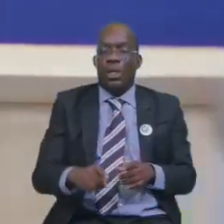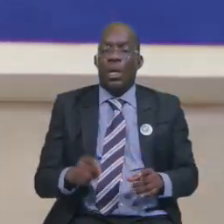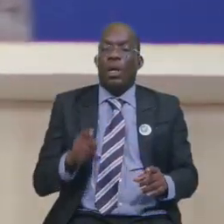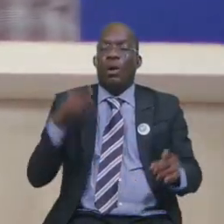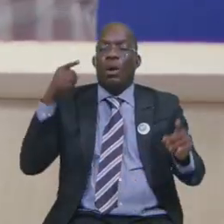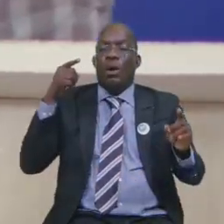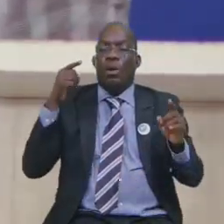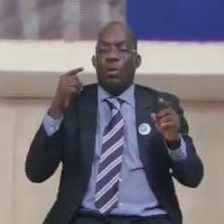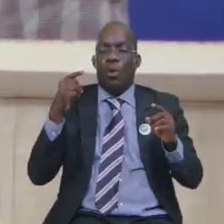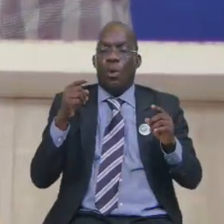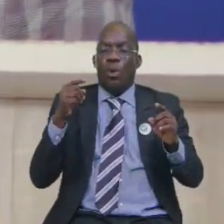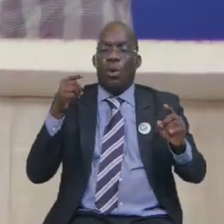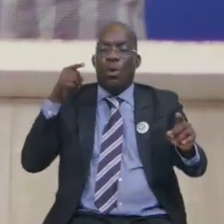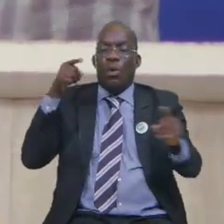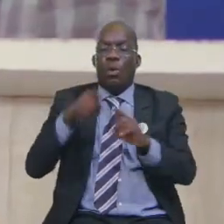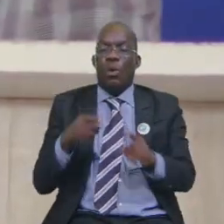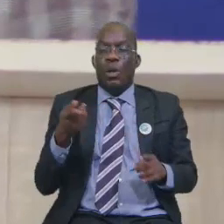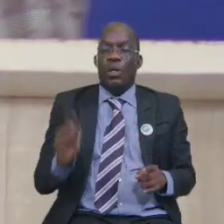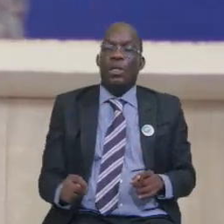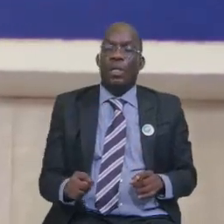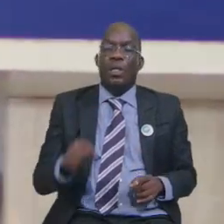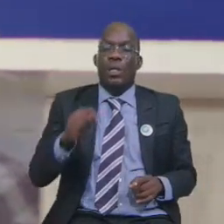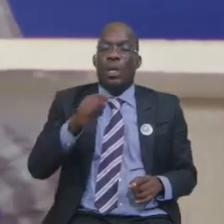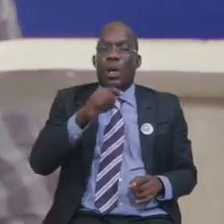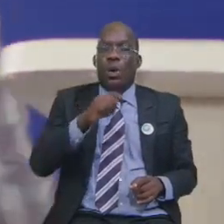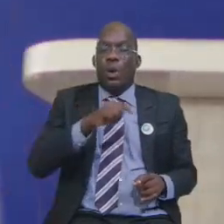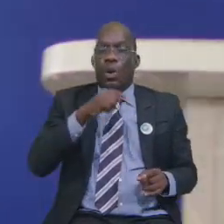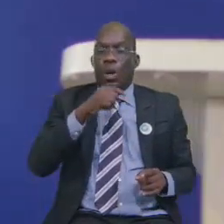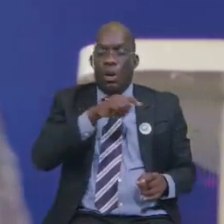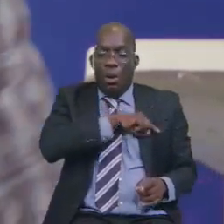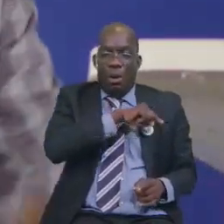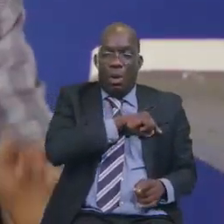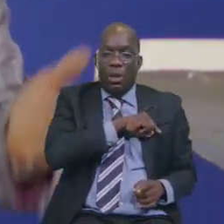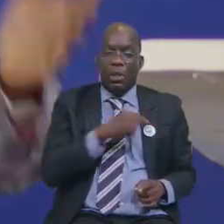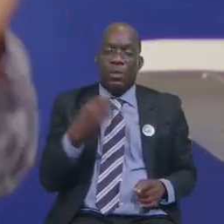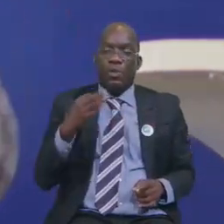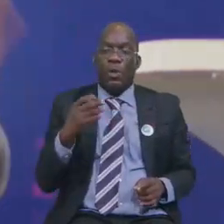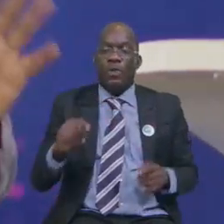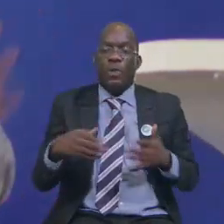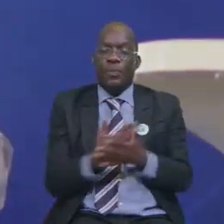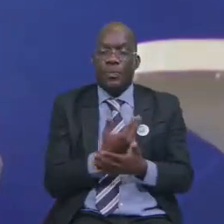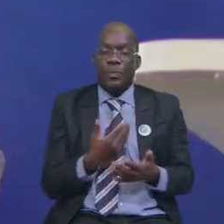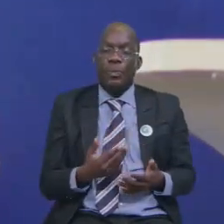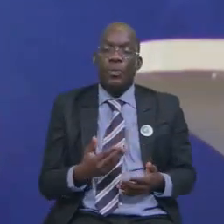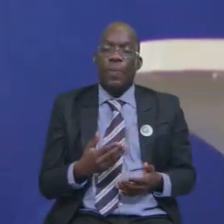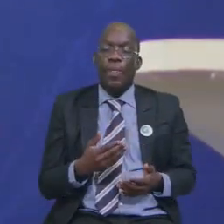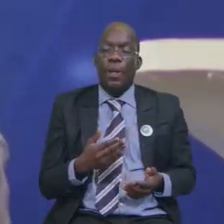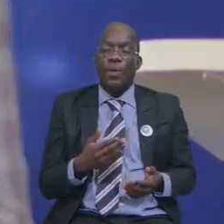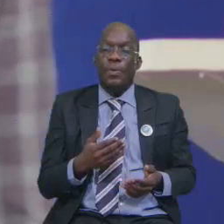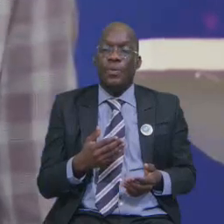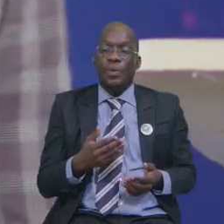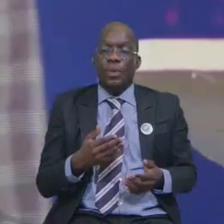the quality of the new creature is that we have a new